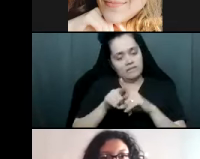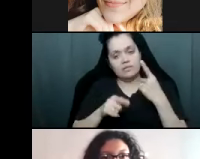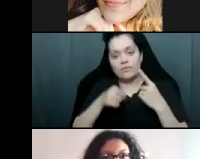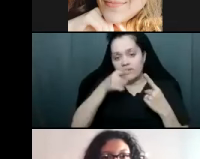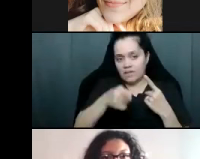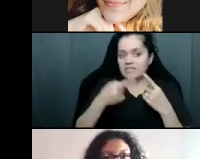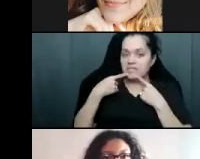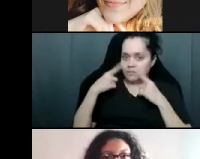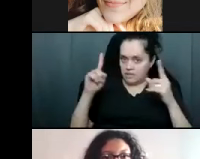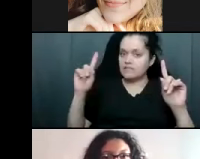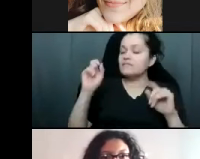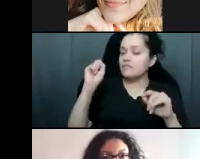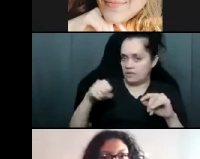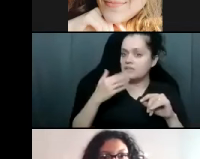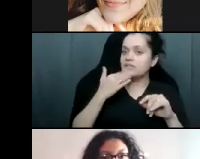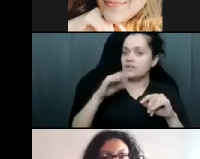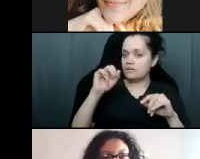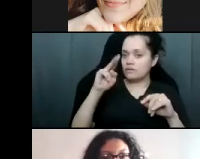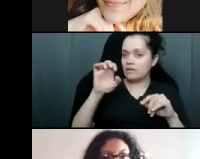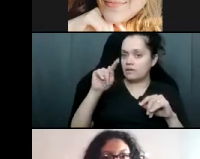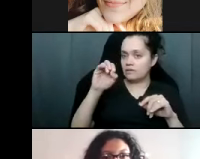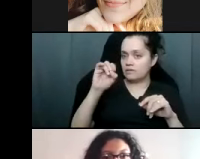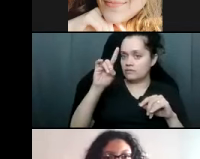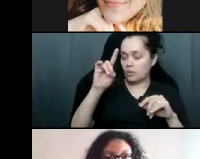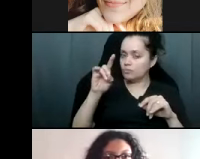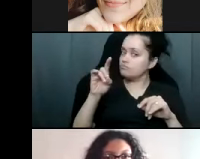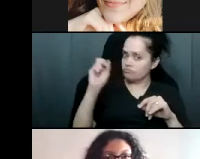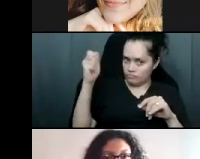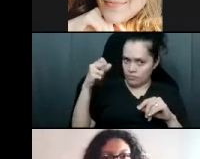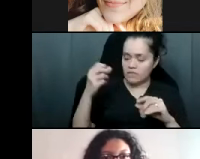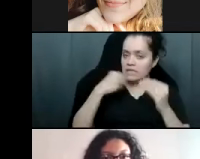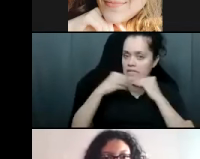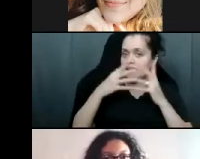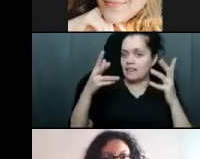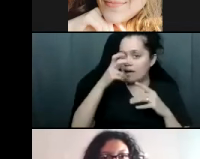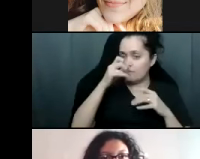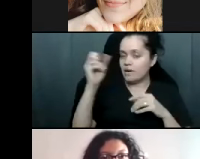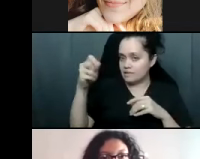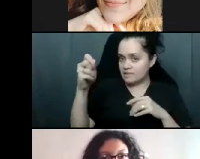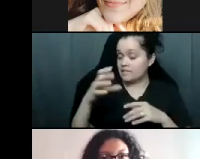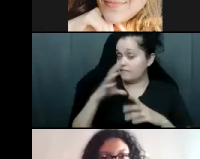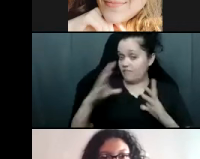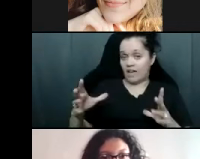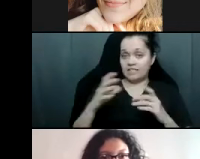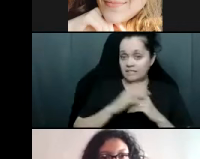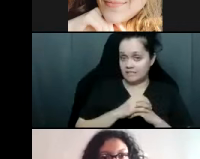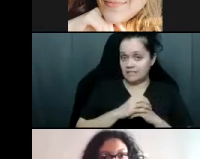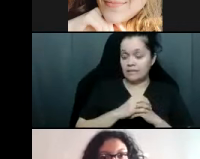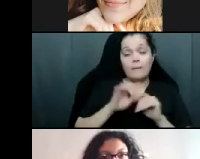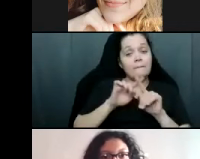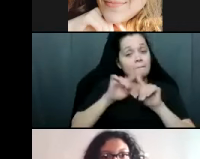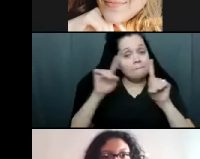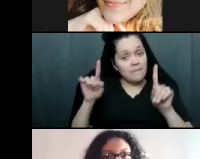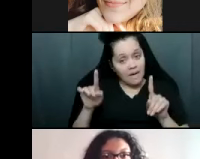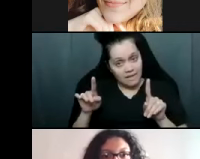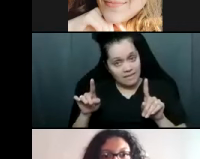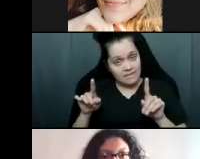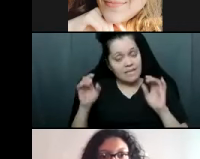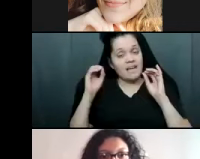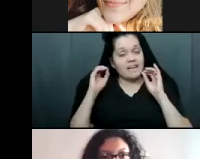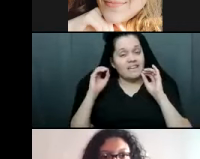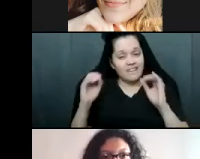pretty well. The sugarcane toad, yeah, eats lots of bugs, and that's fine. On the other hand, nothing